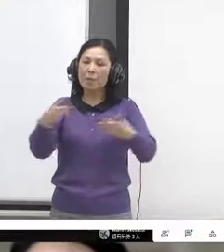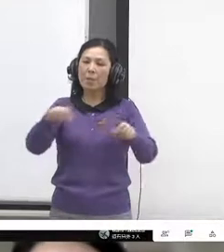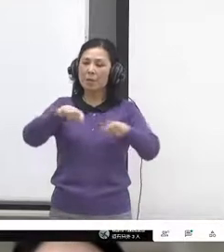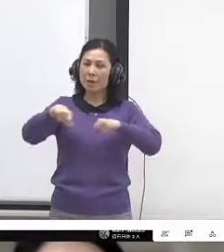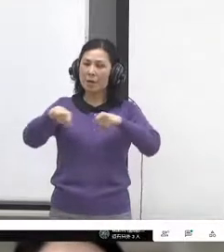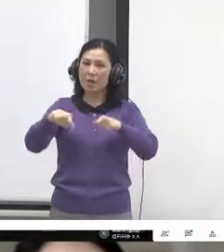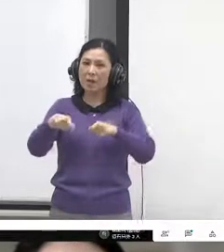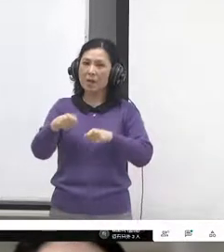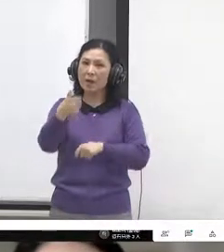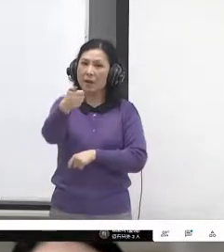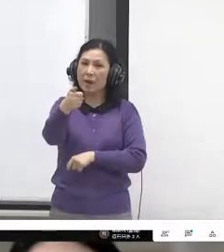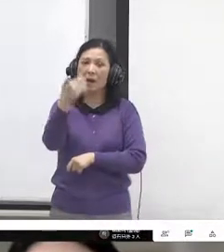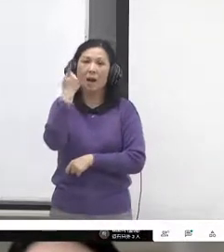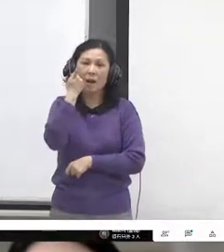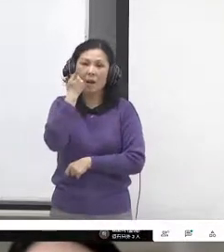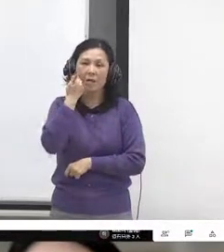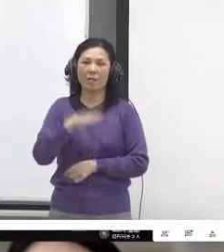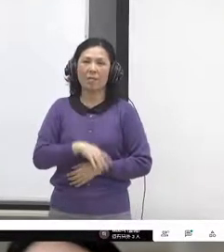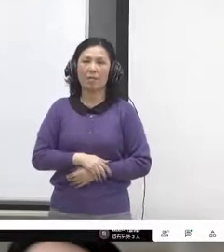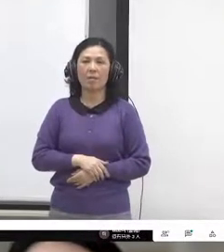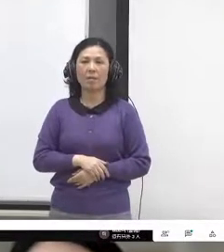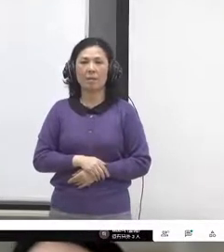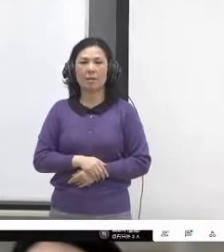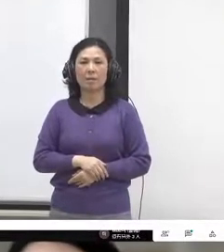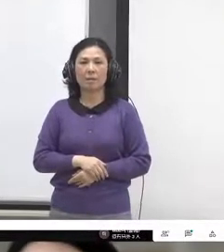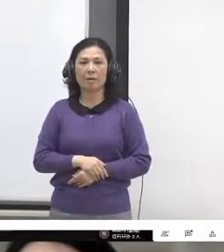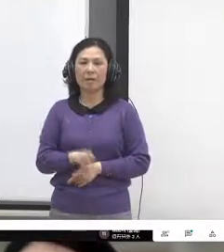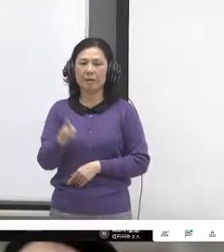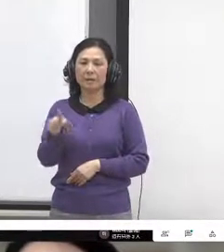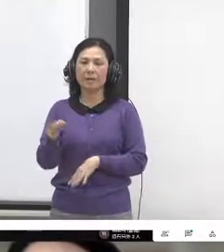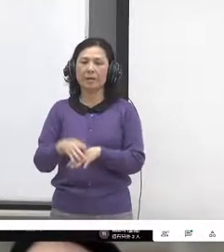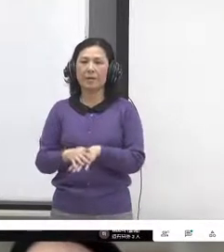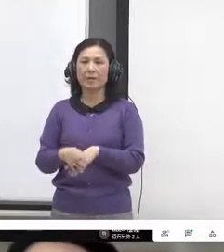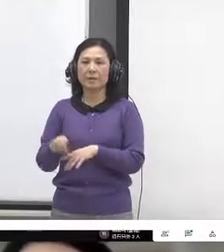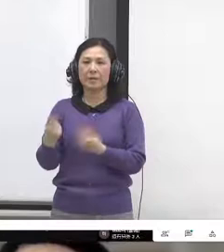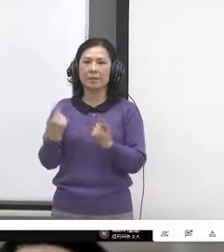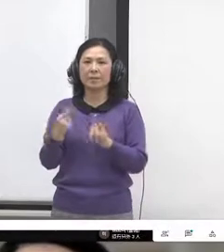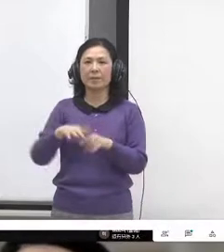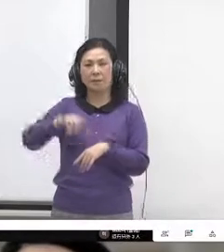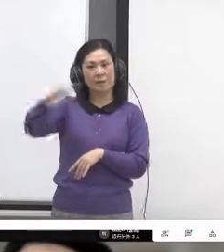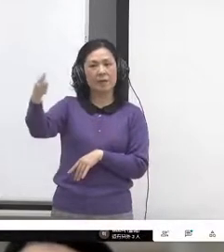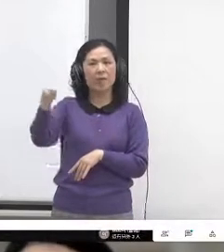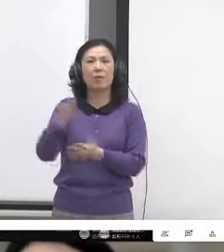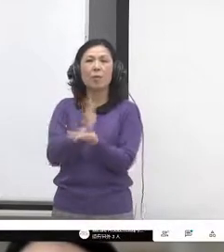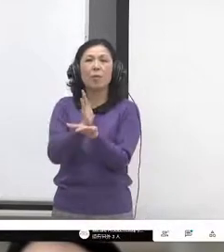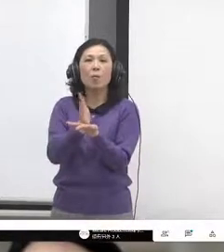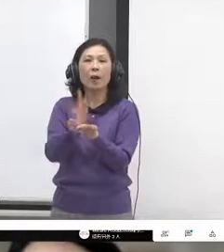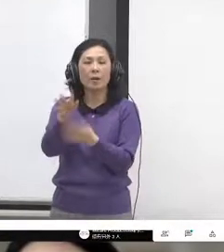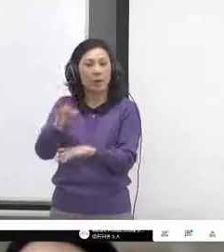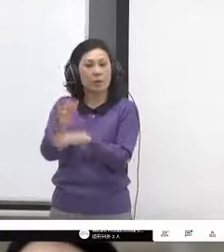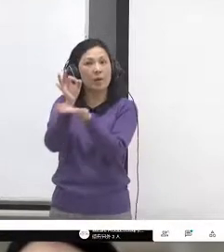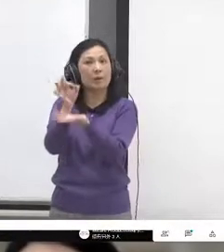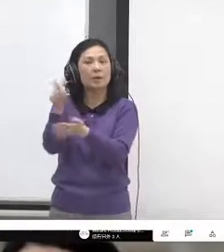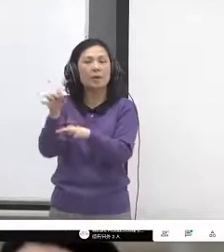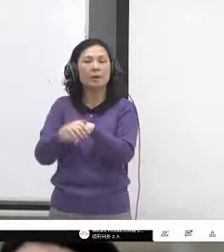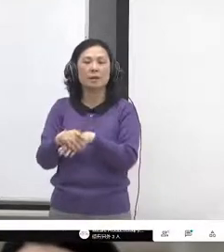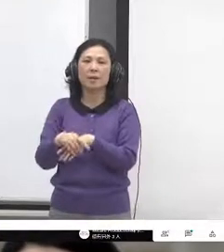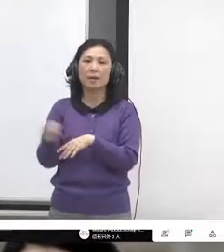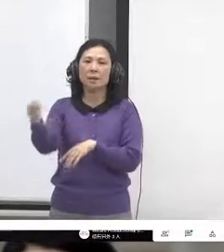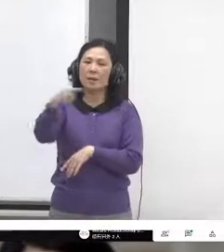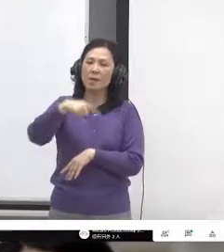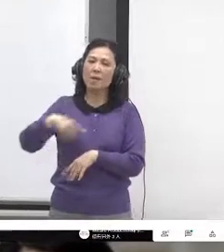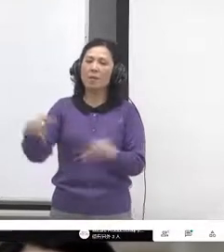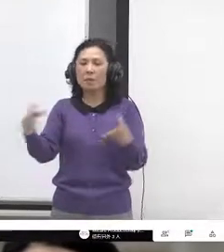is. And also Spati and Code for Japan also collaborate with each other in the Asian Young